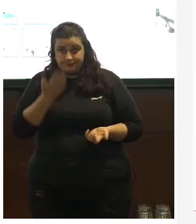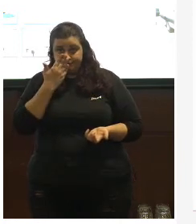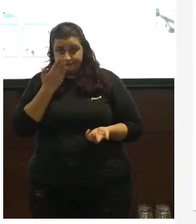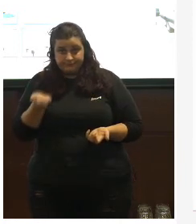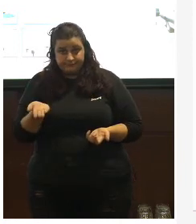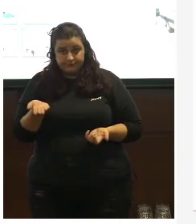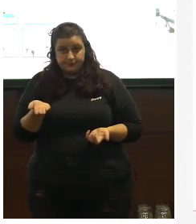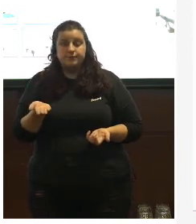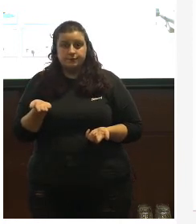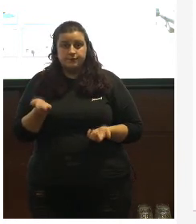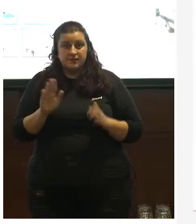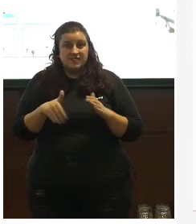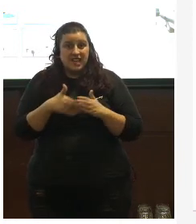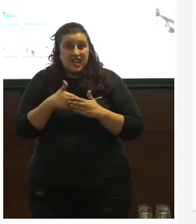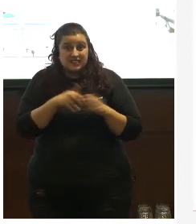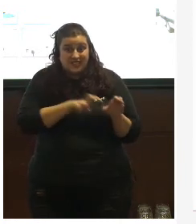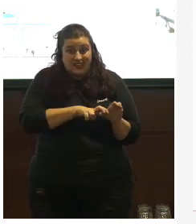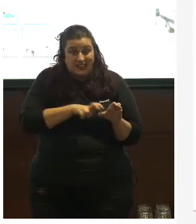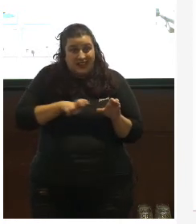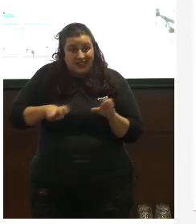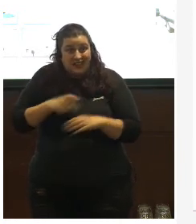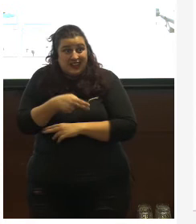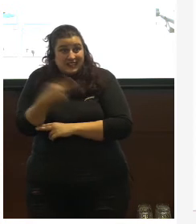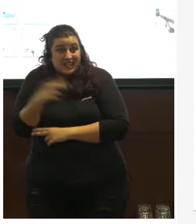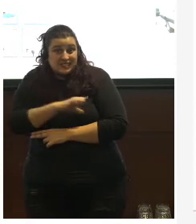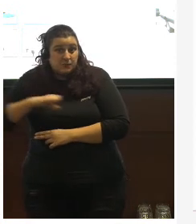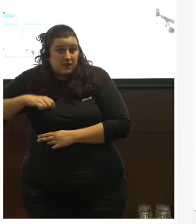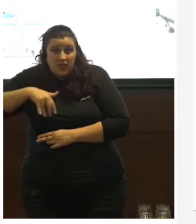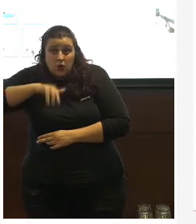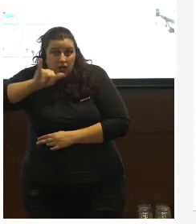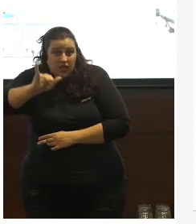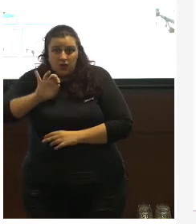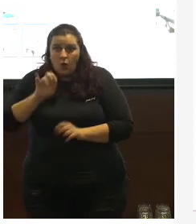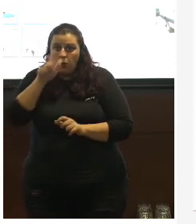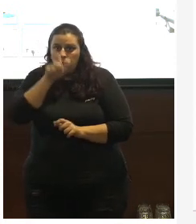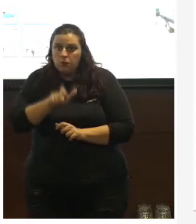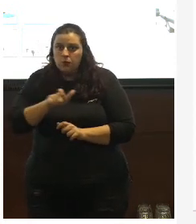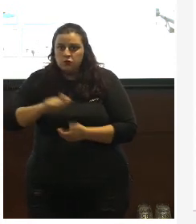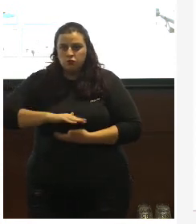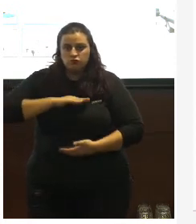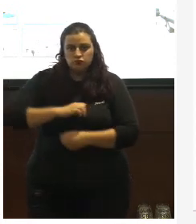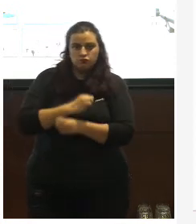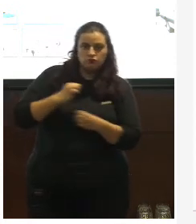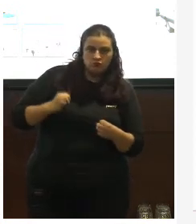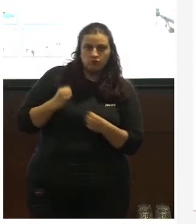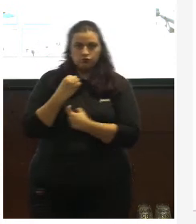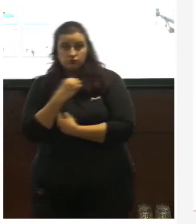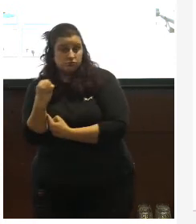not professional, and this really destroys all the experience of the tourist.